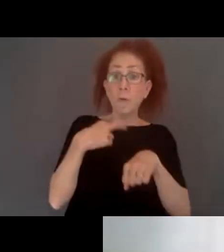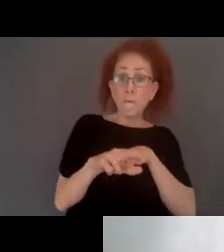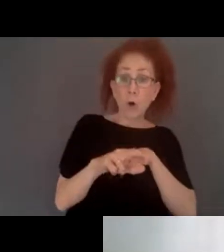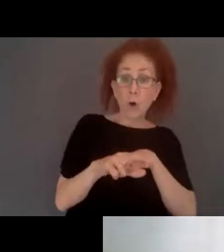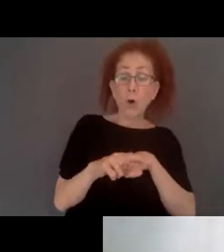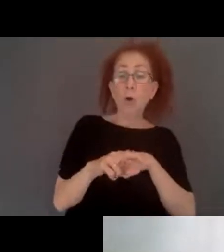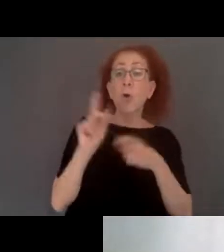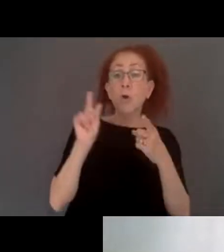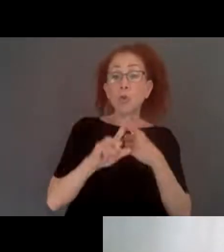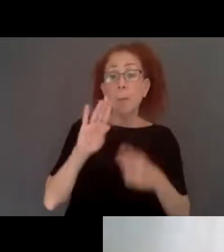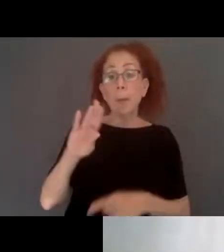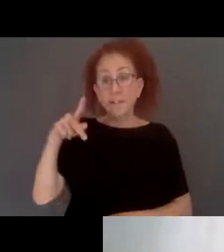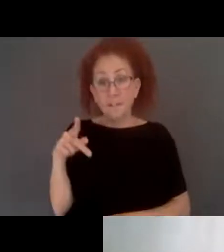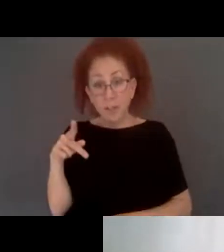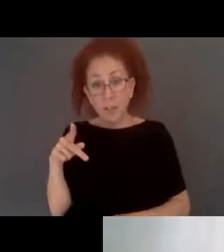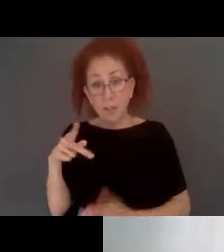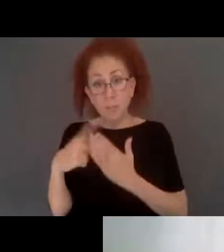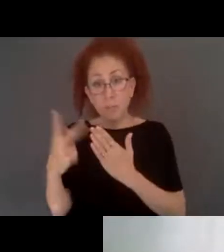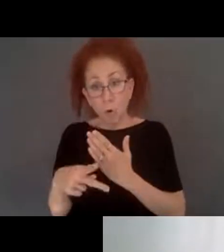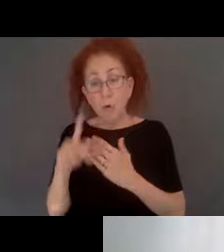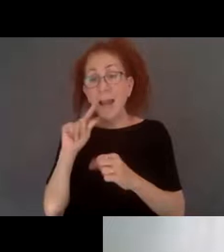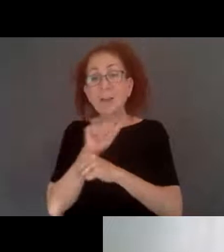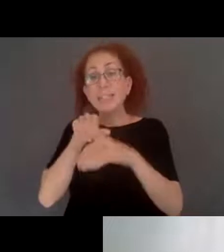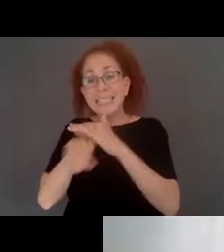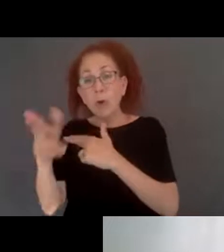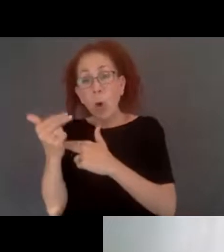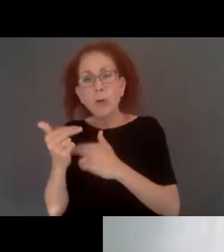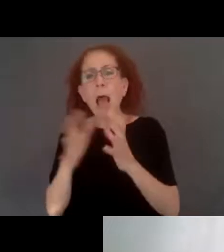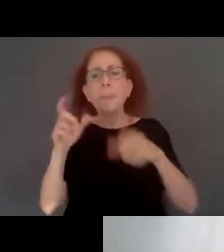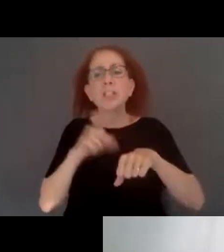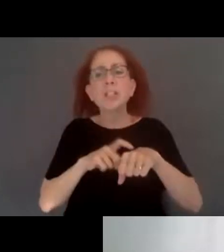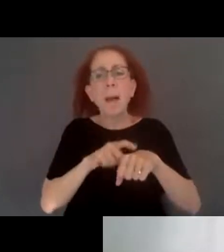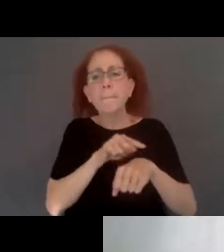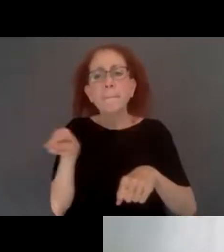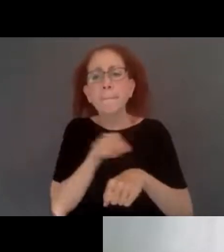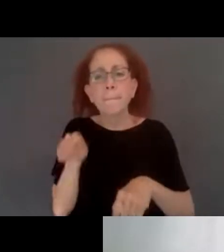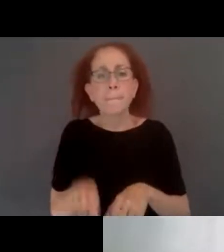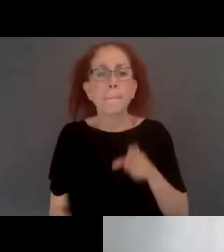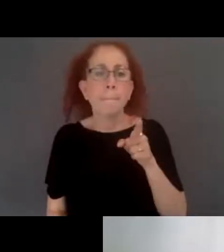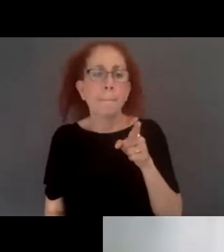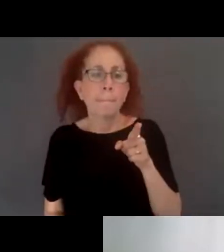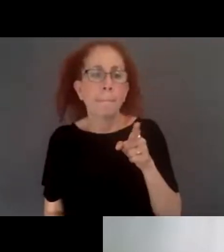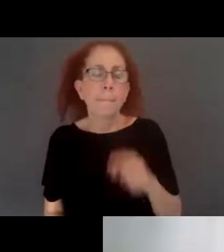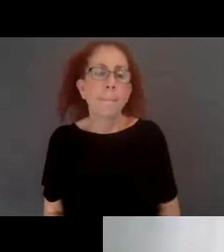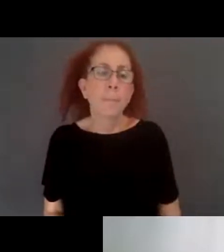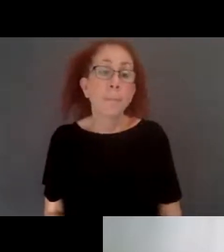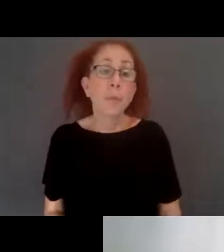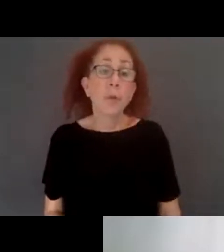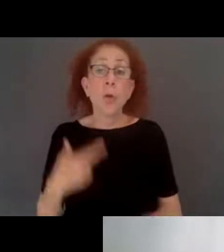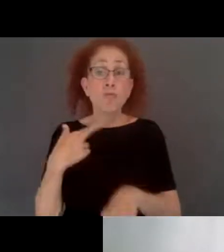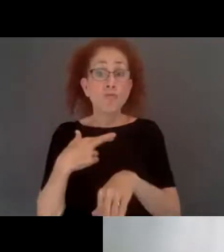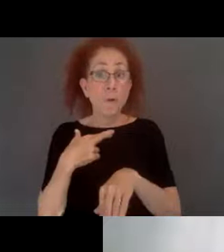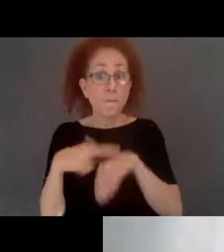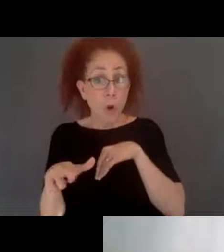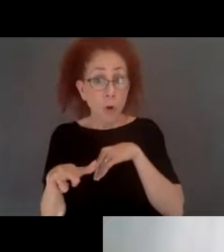to the Bounce Back Philly program to the time that a patient can actually get into the hotel? Usually, once the referral is made and it